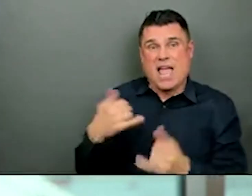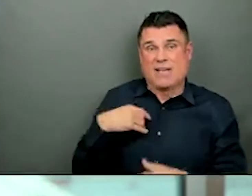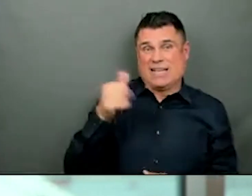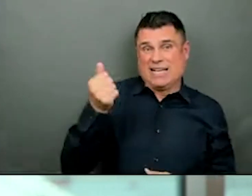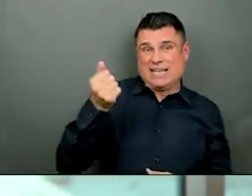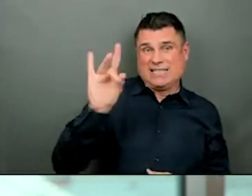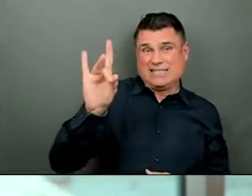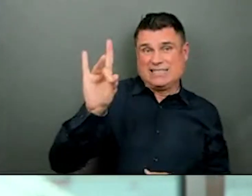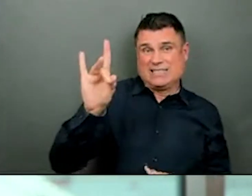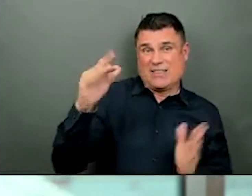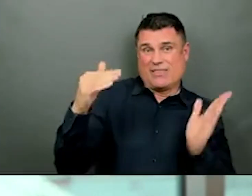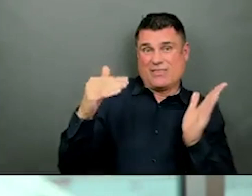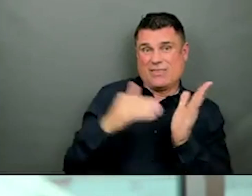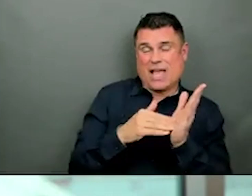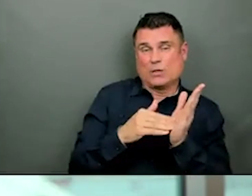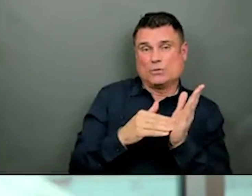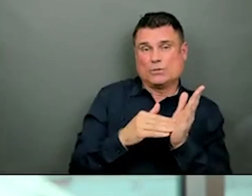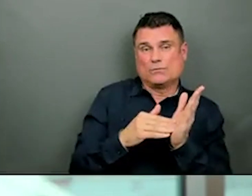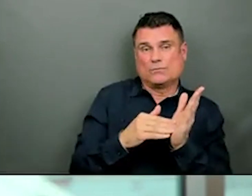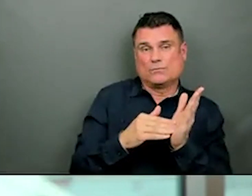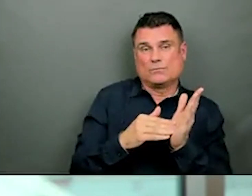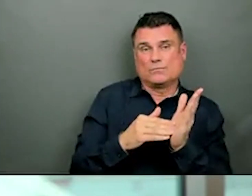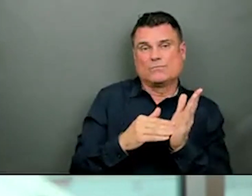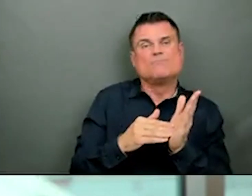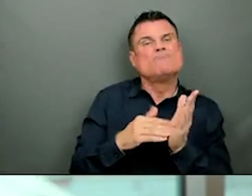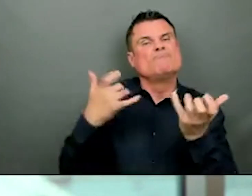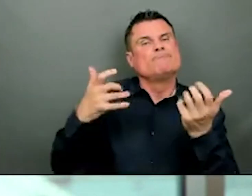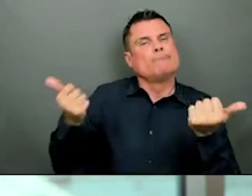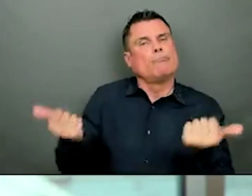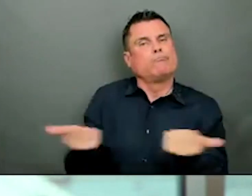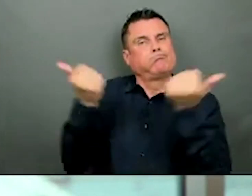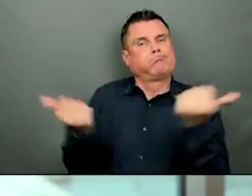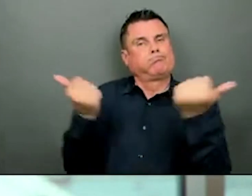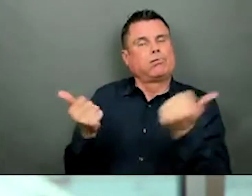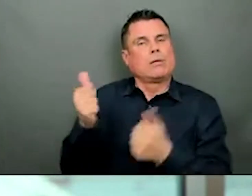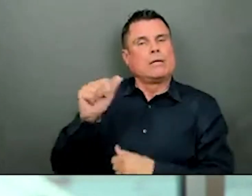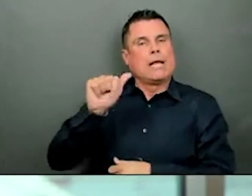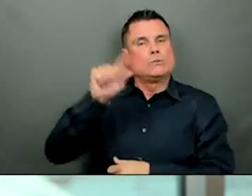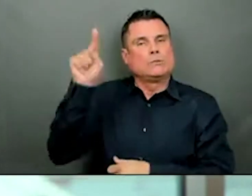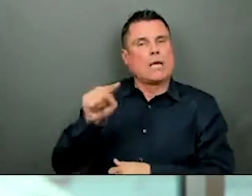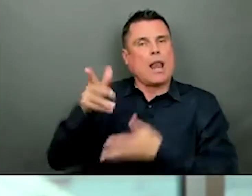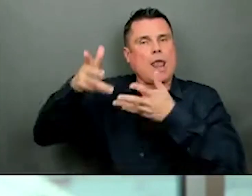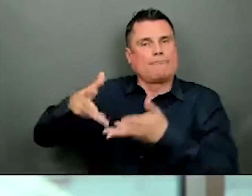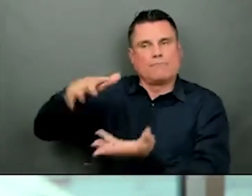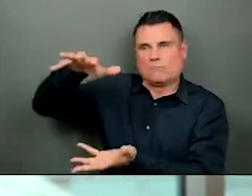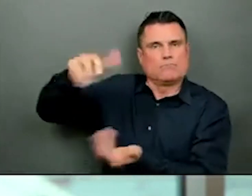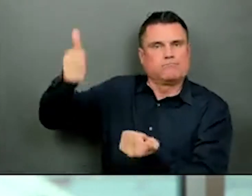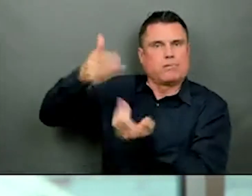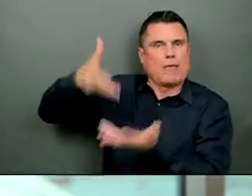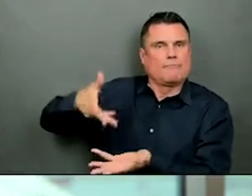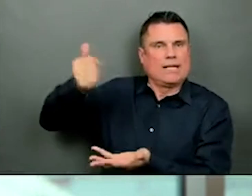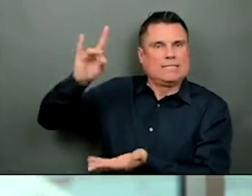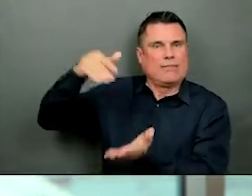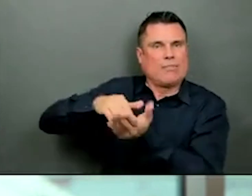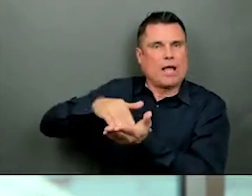the coming number of days, over the weekend. Probably it'll be starting next week, further